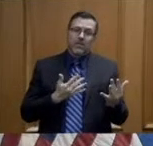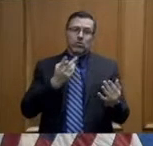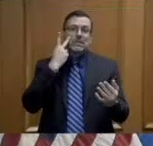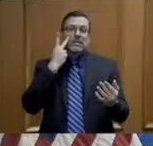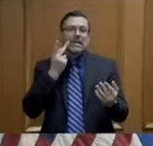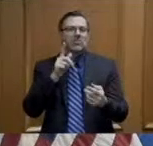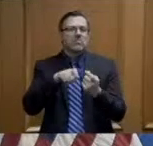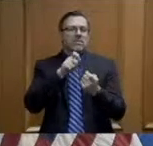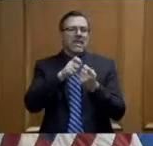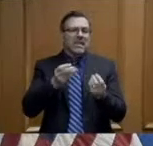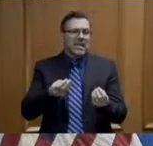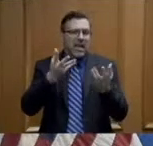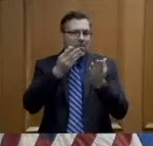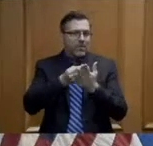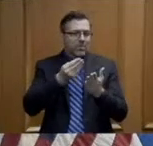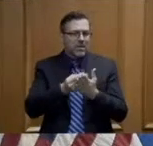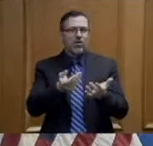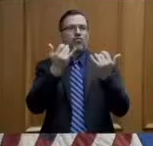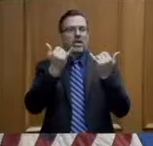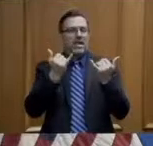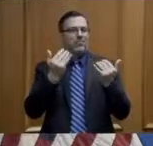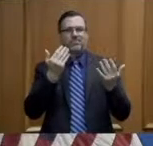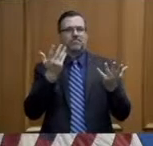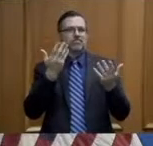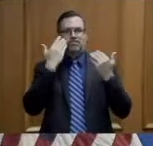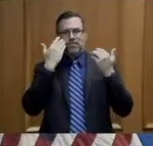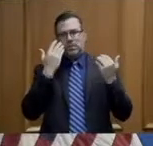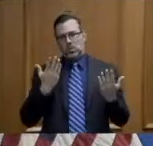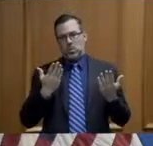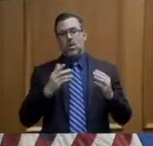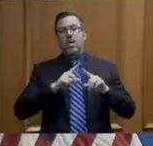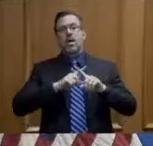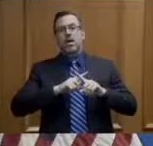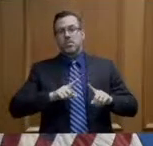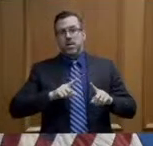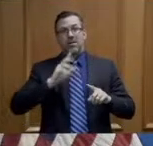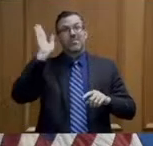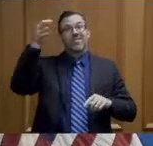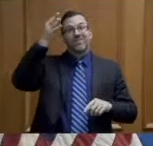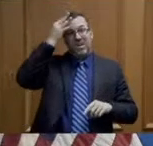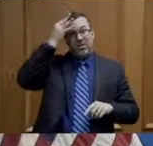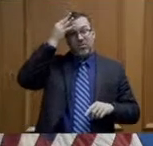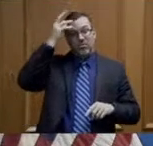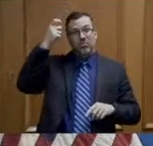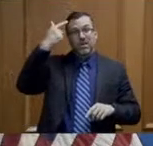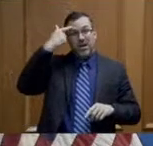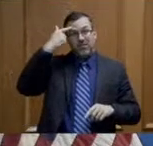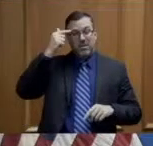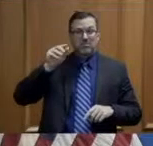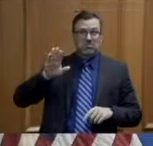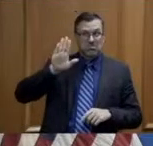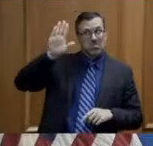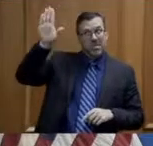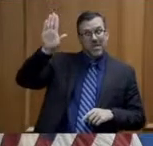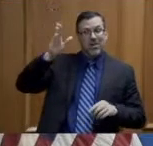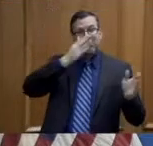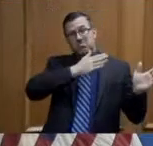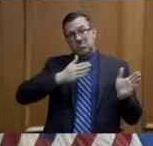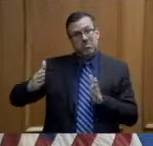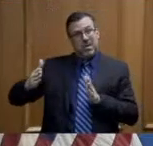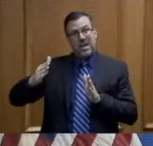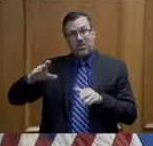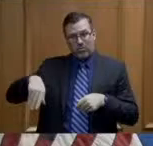numbers are, it'll be difficult for us to assess. But it's the federal government's intent to provide